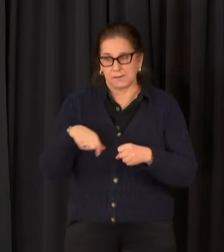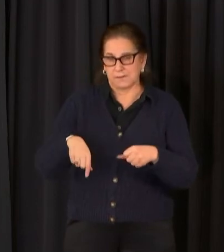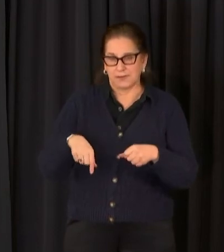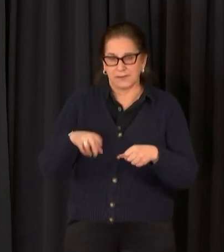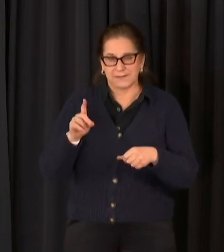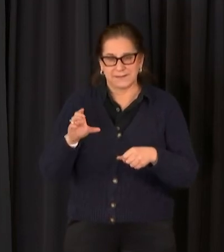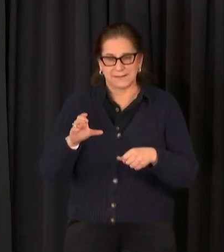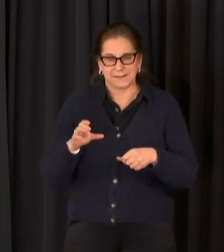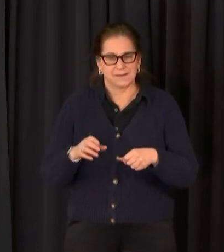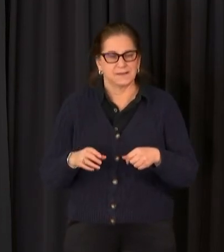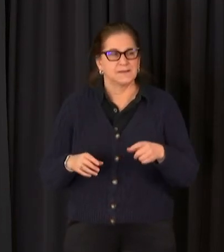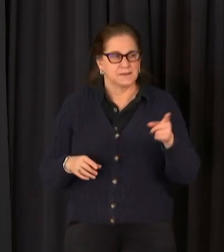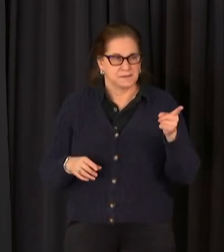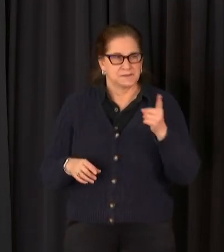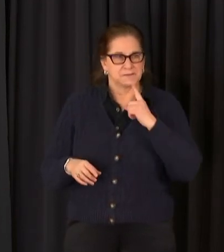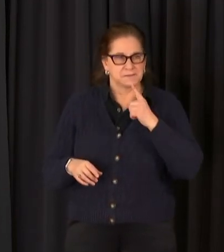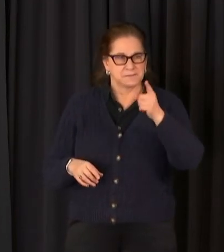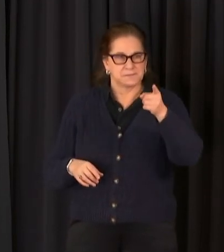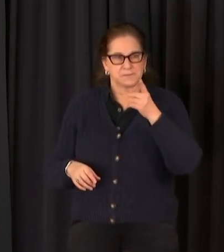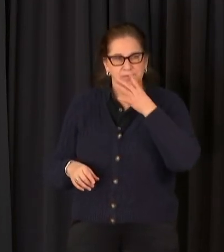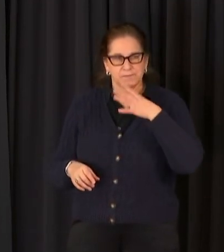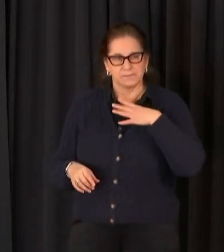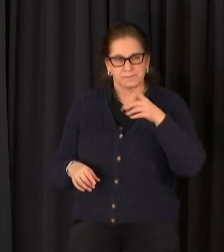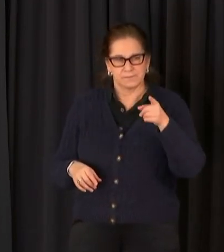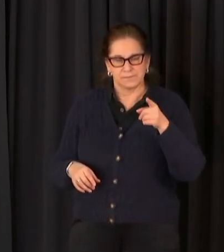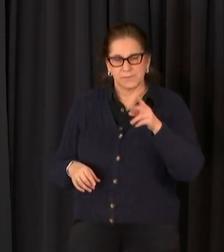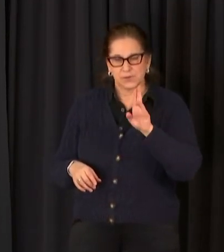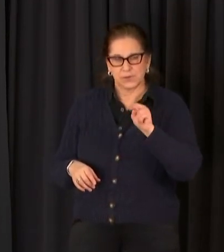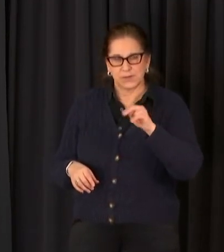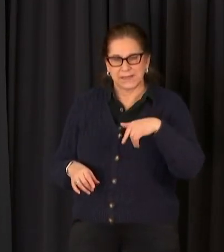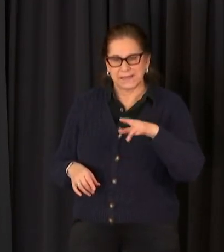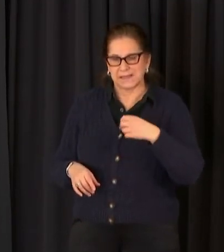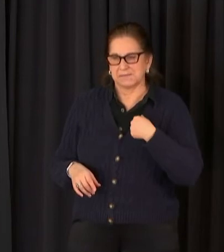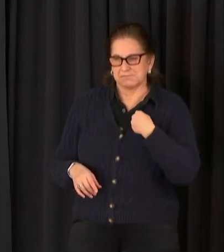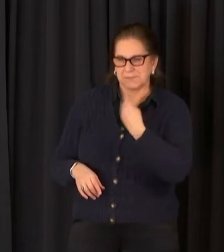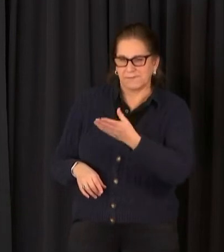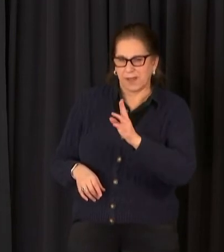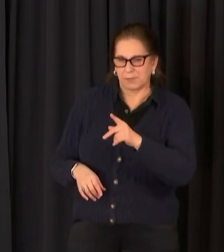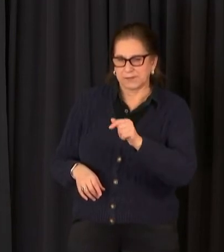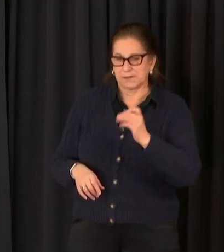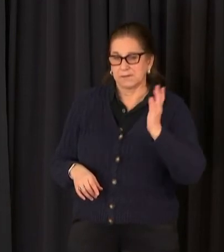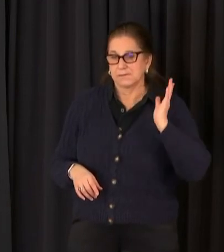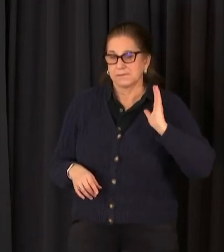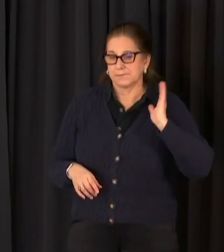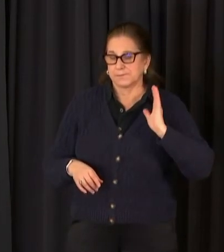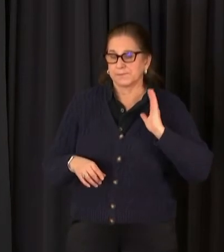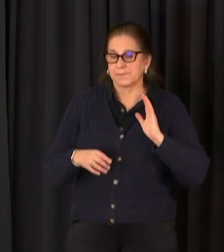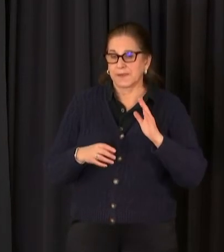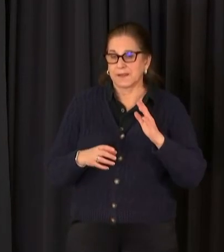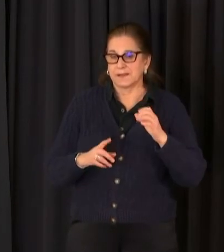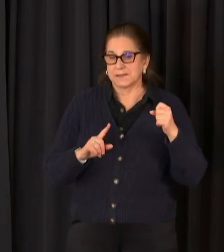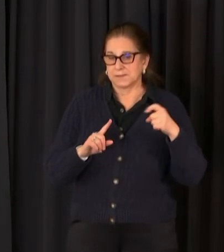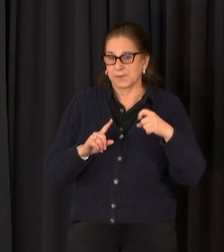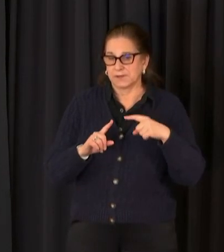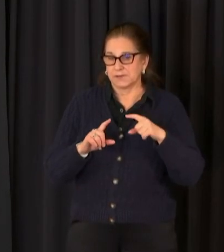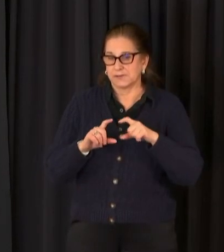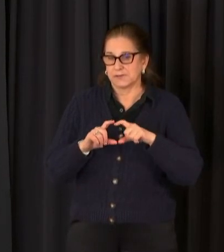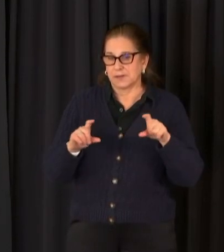I'd be happy to provide an update. When I came before to provide an update on the stimulus payment, I estimated that there could be up